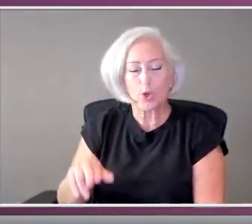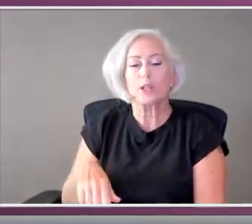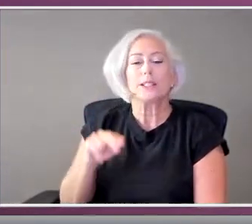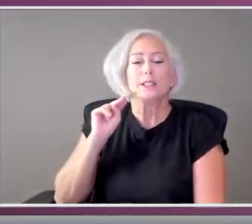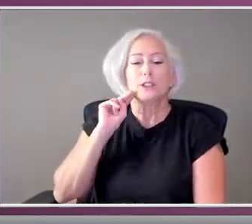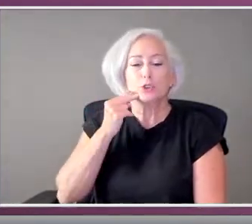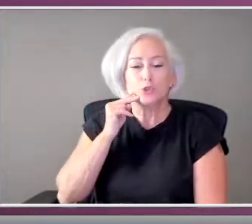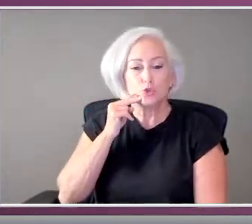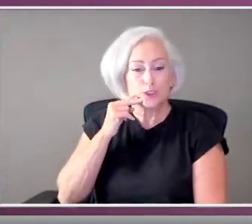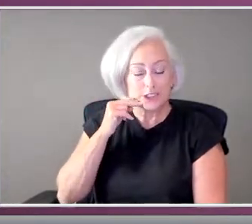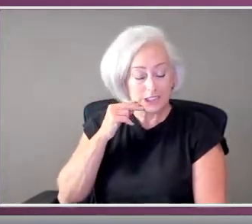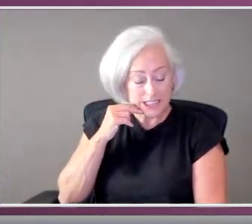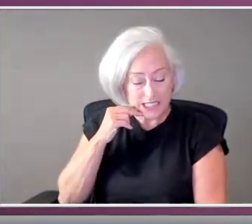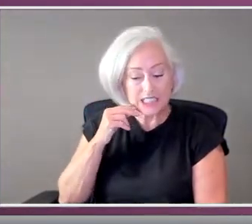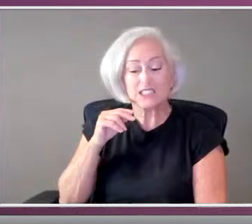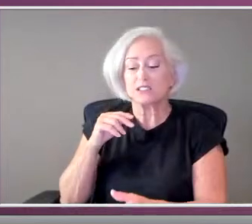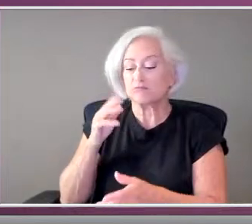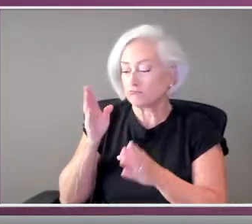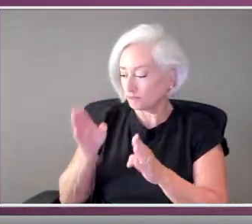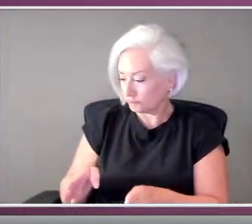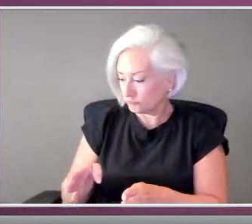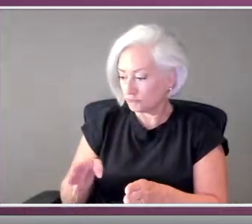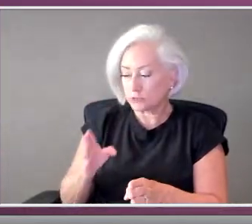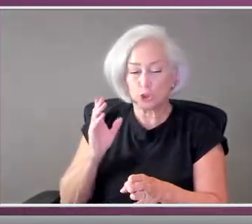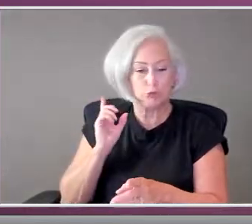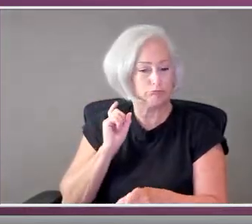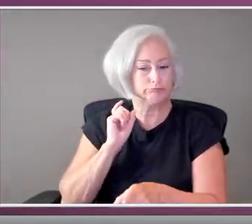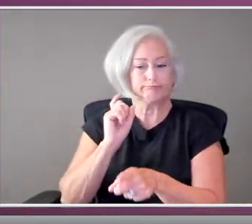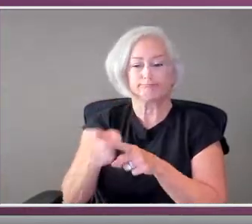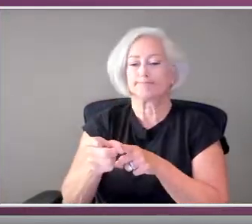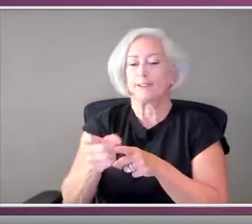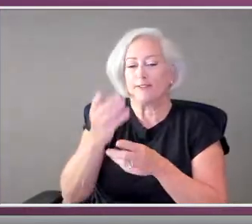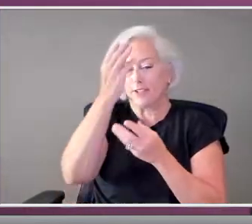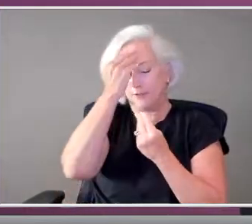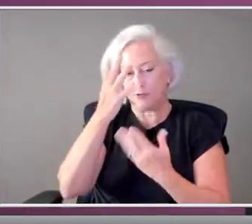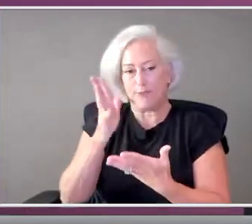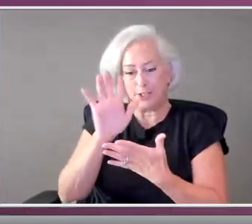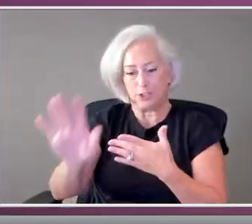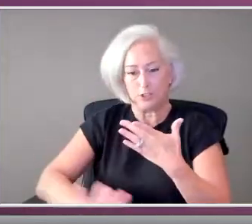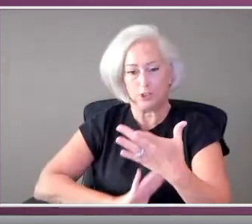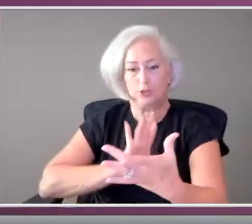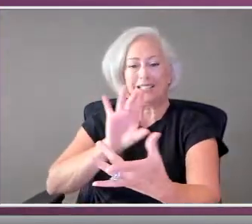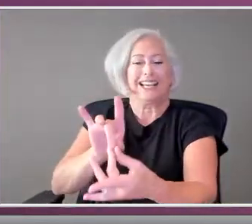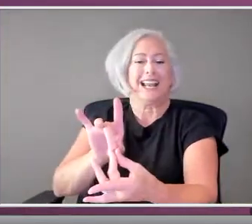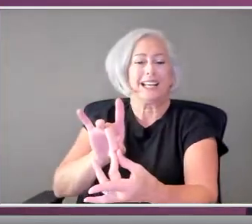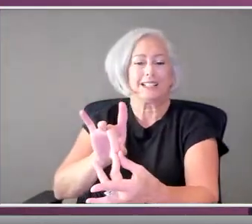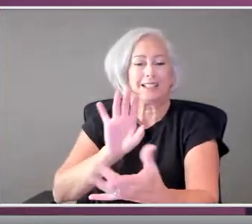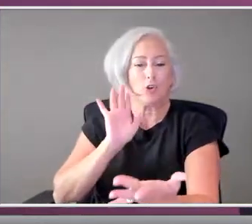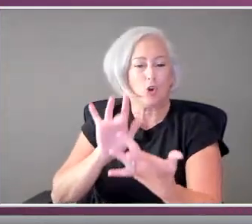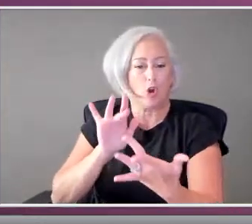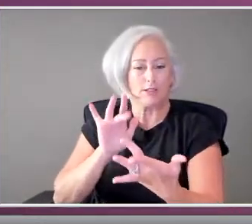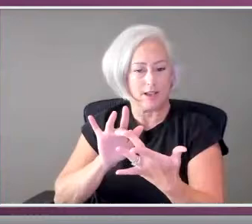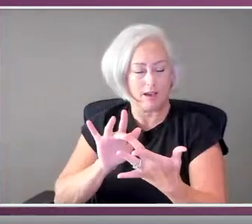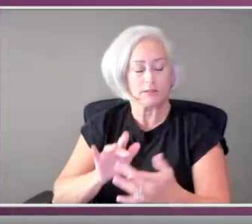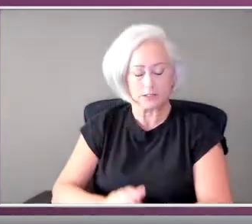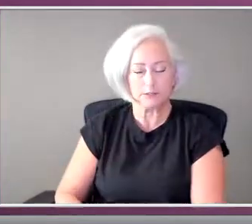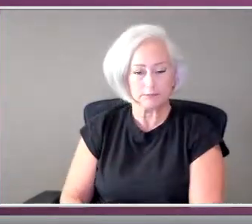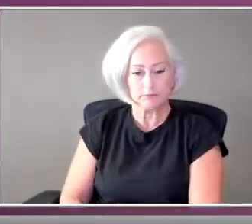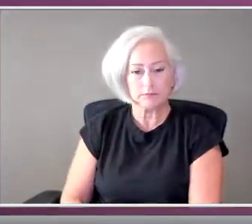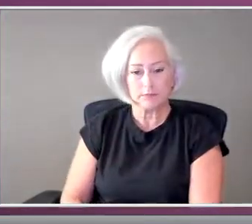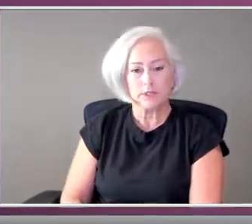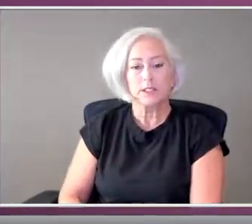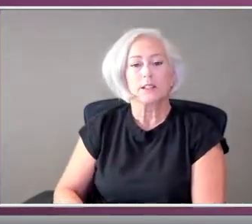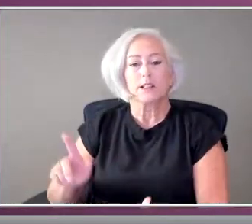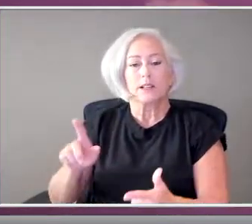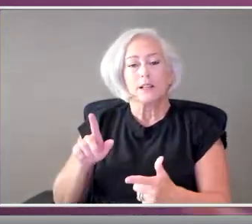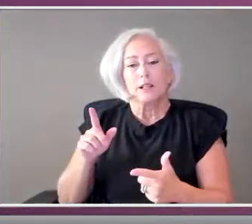to have them call our nonprofit and to be able to set them up on all that for, currently,